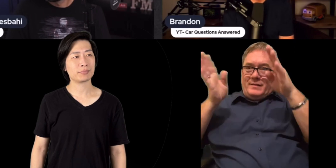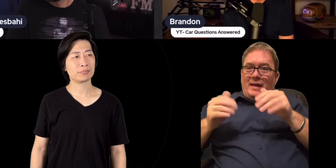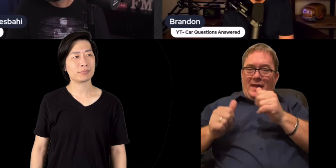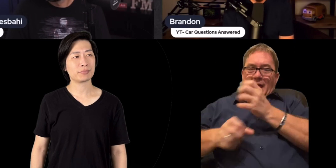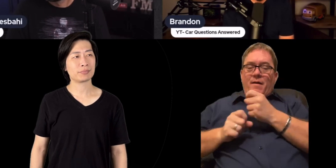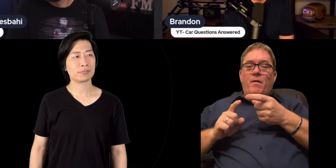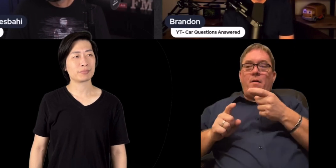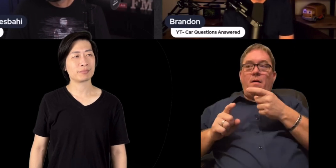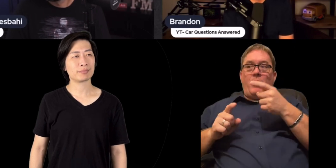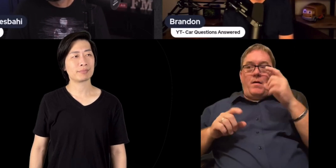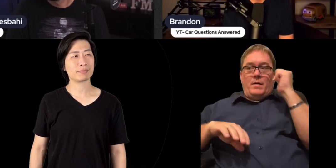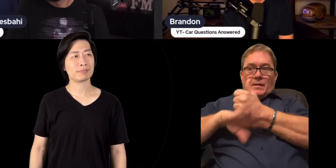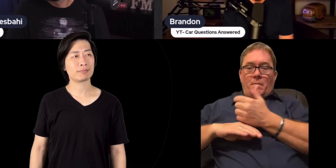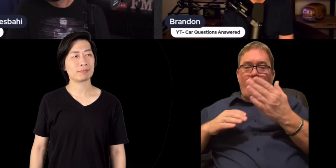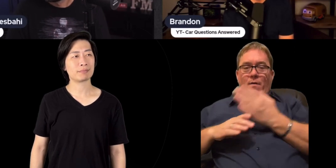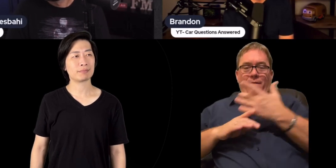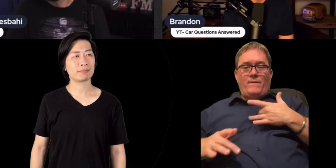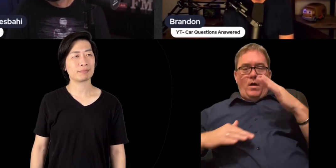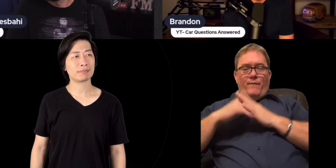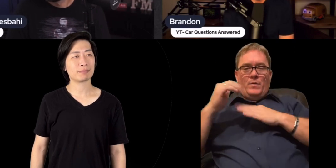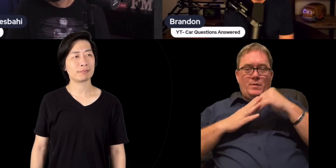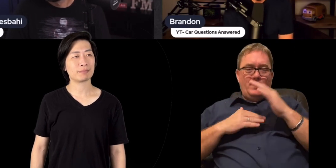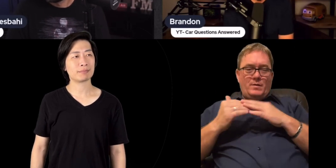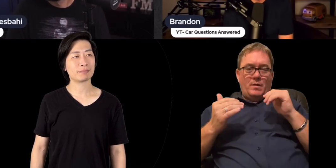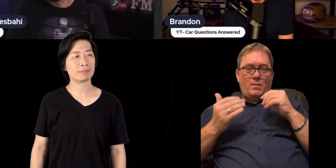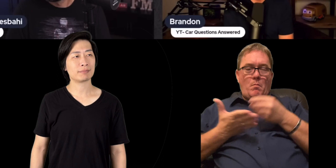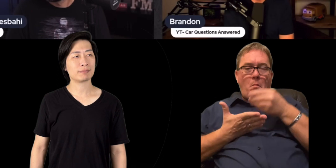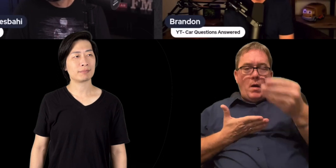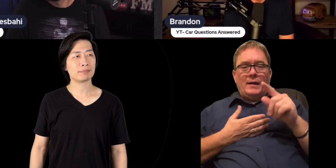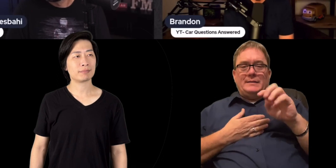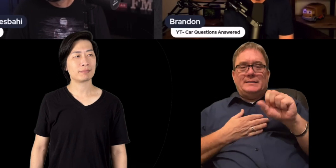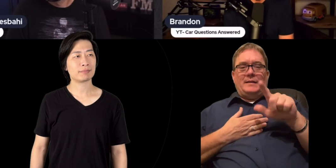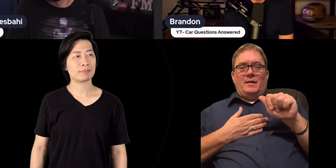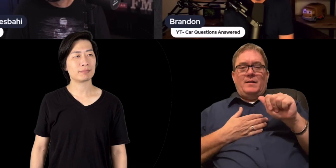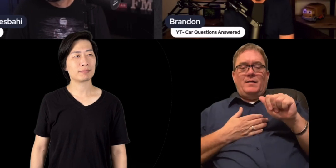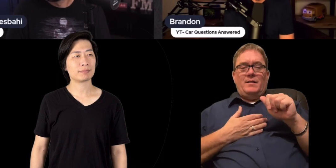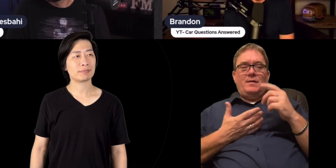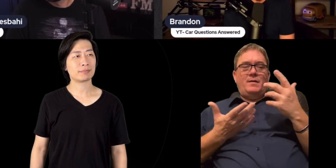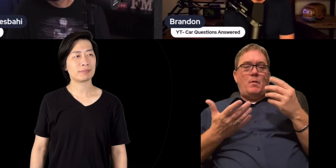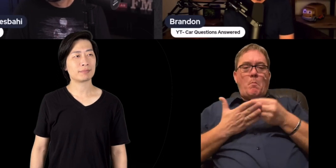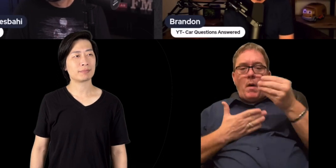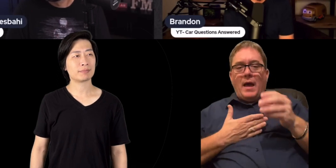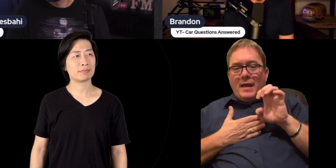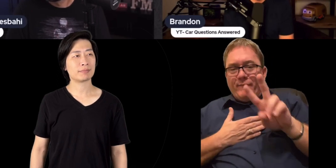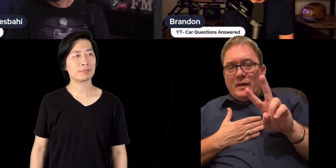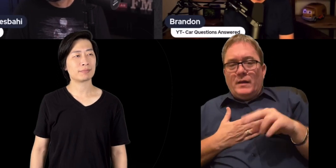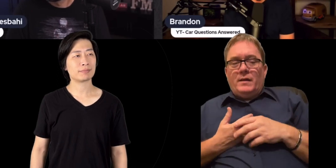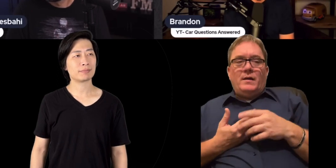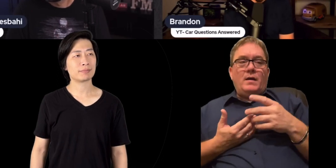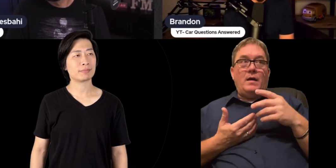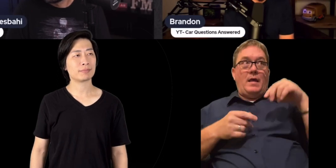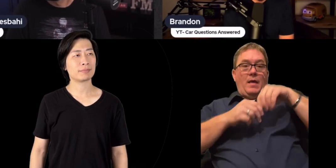feel comfortable to actually buy a Tesla, to buy a EV, especially in these more